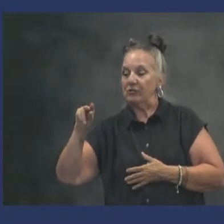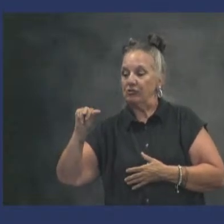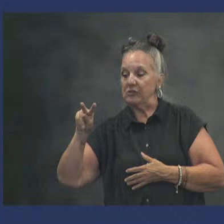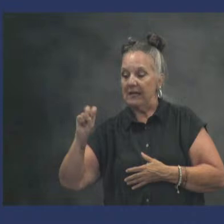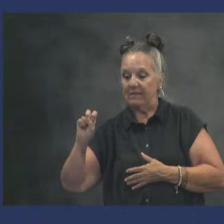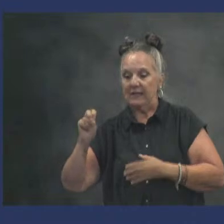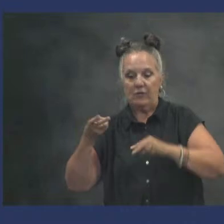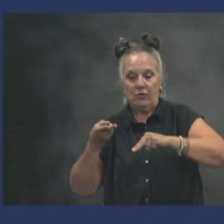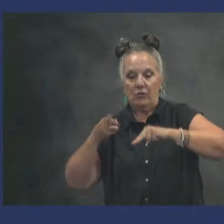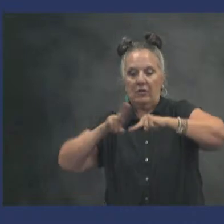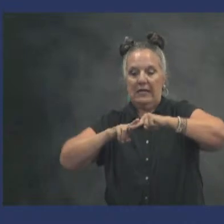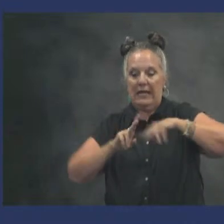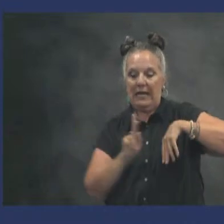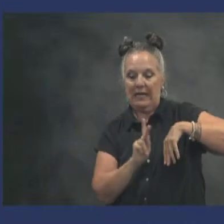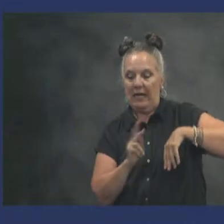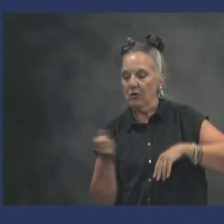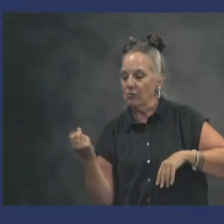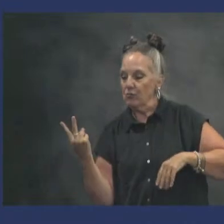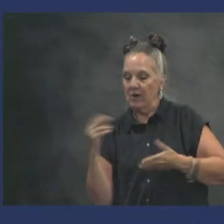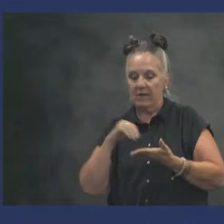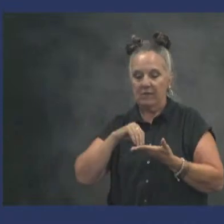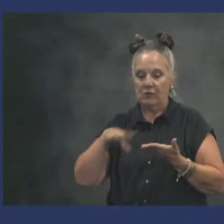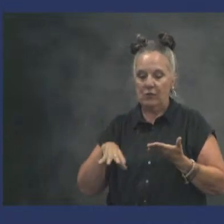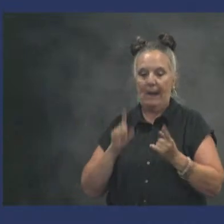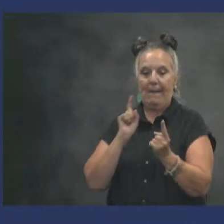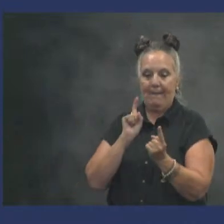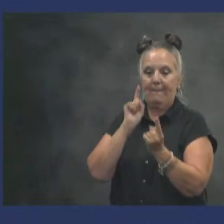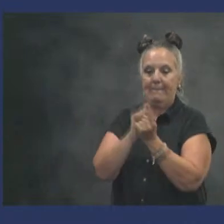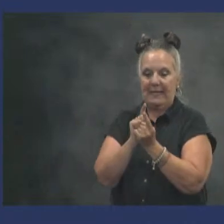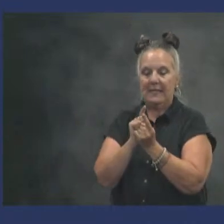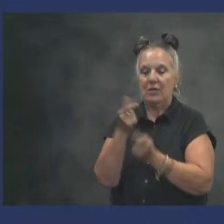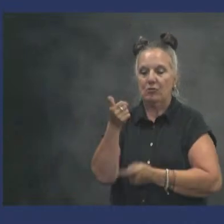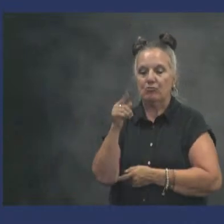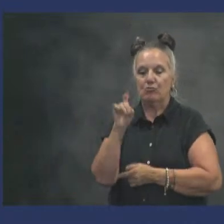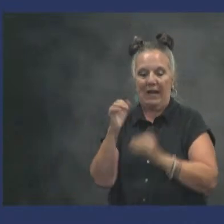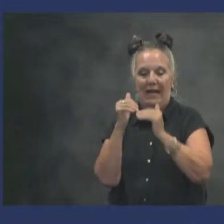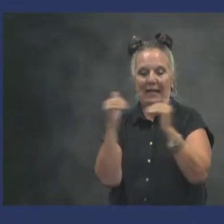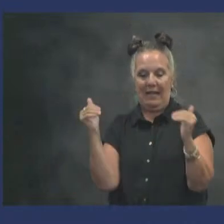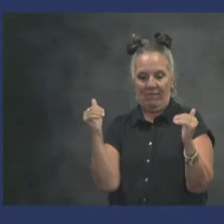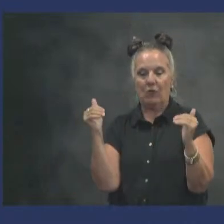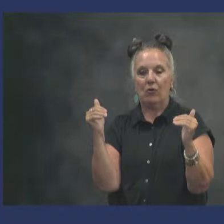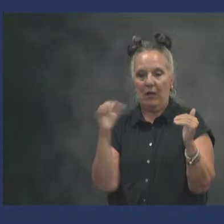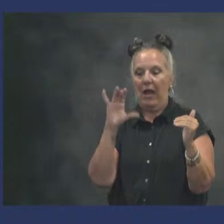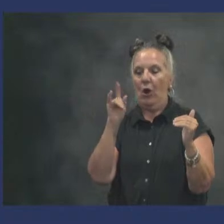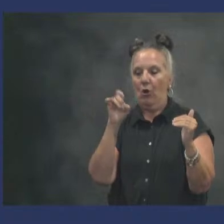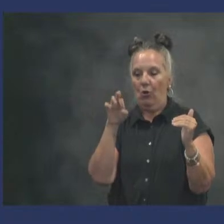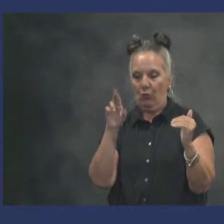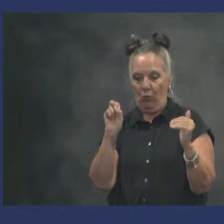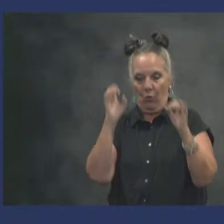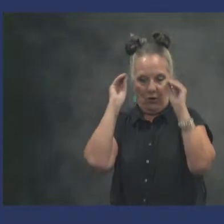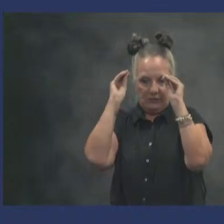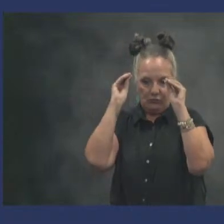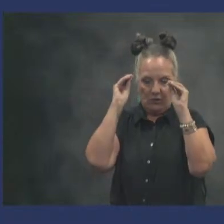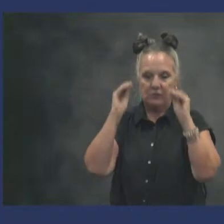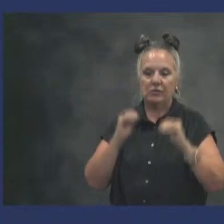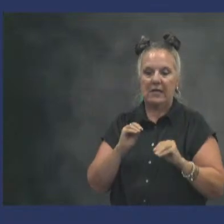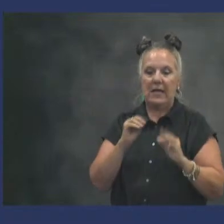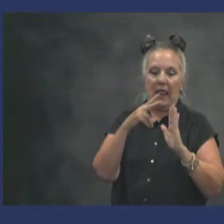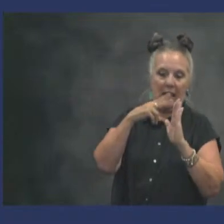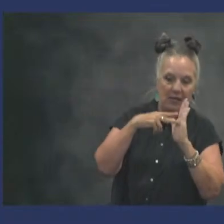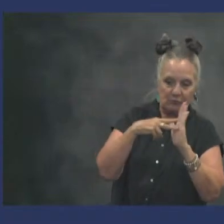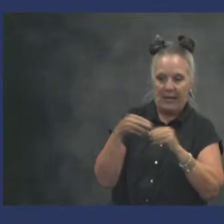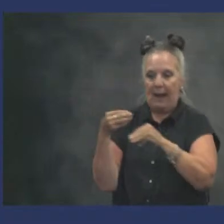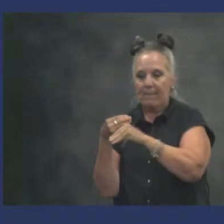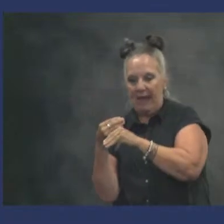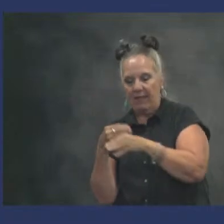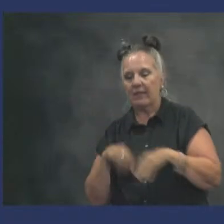the number of K-12 students meeting grade level expectations in core instruction in literacy and math. And the